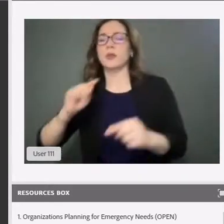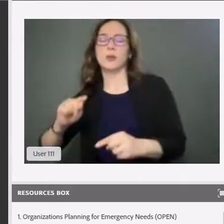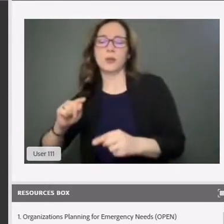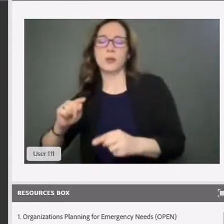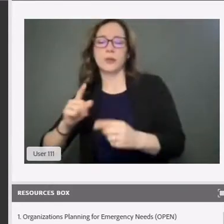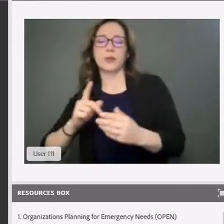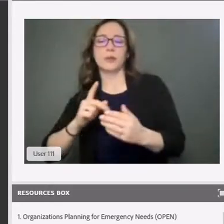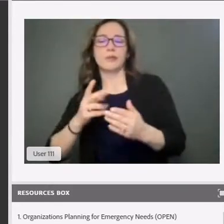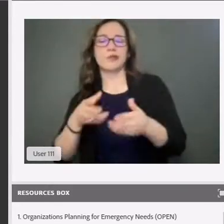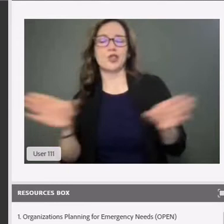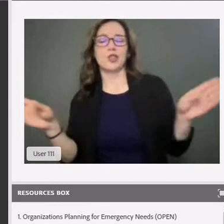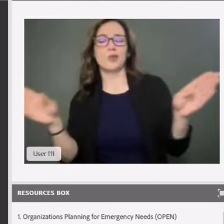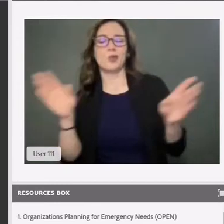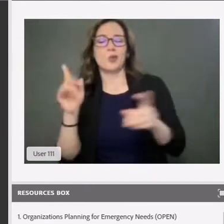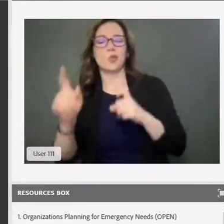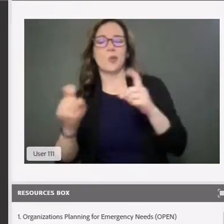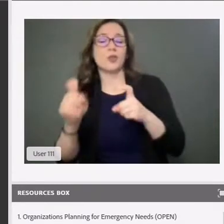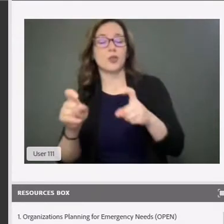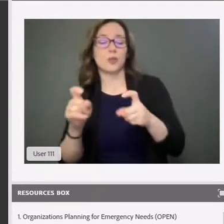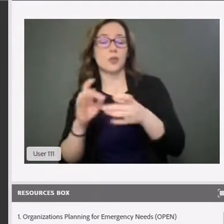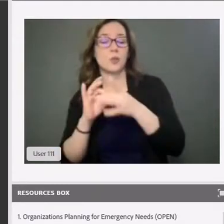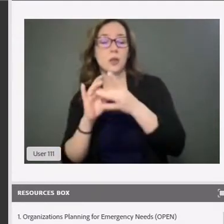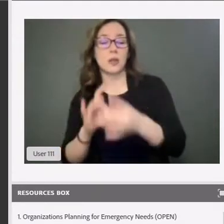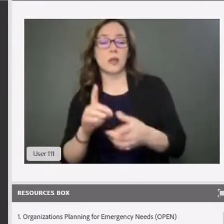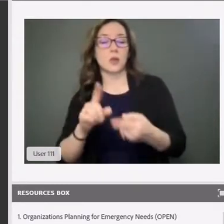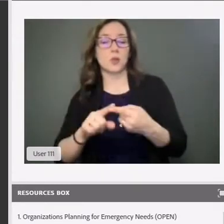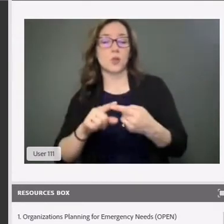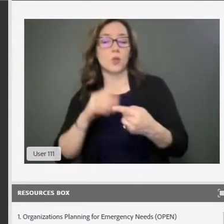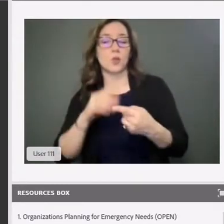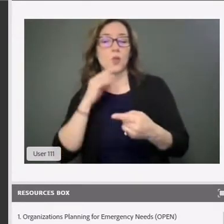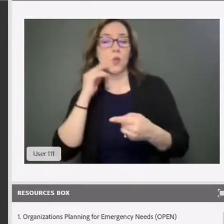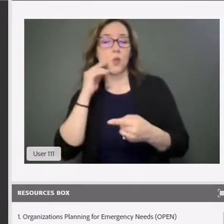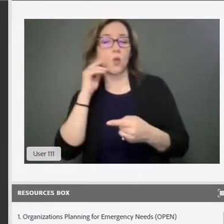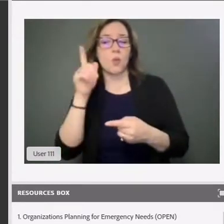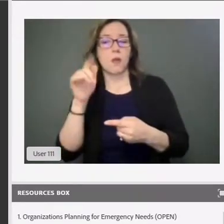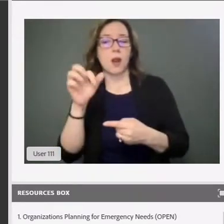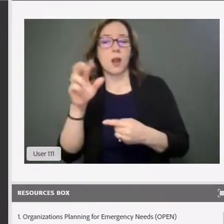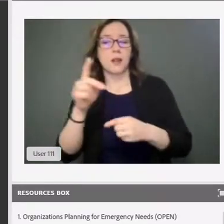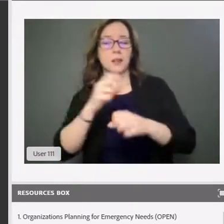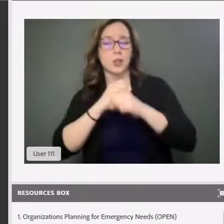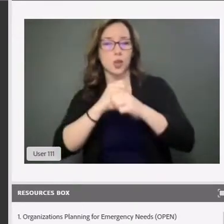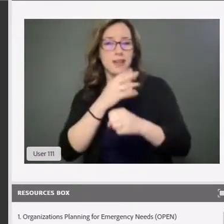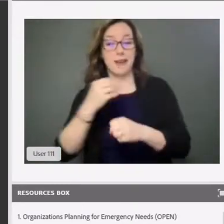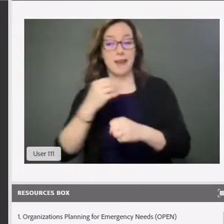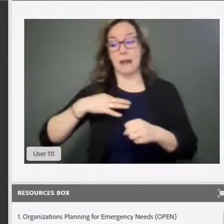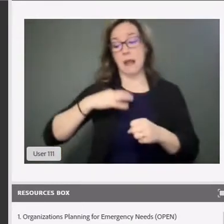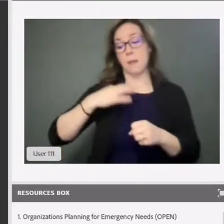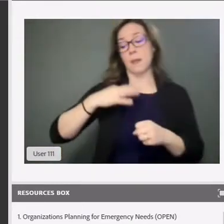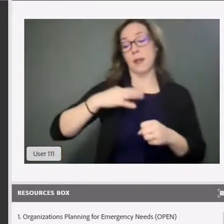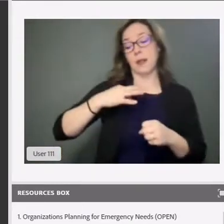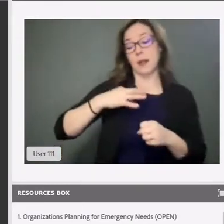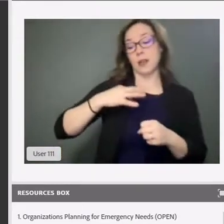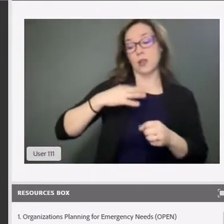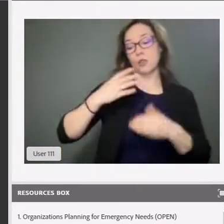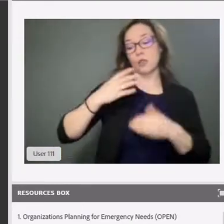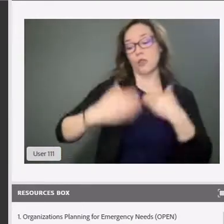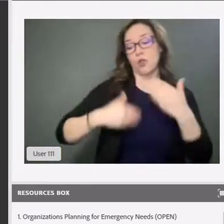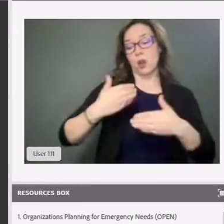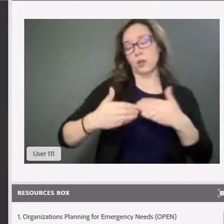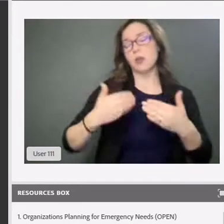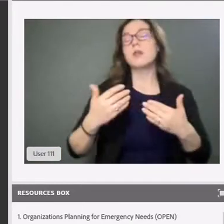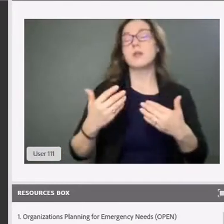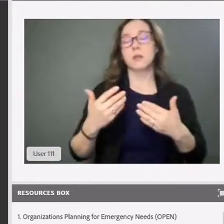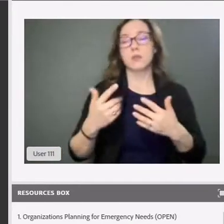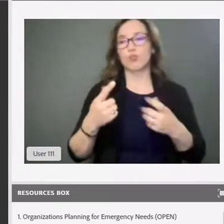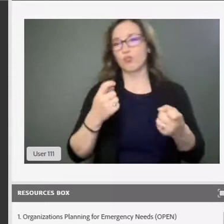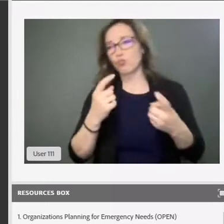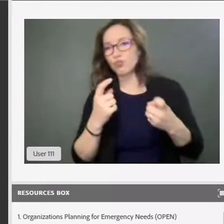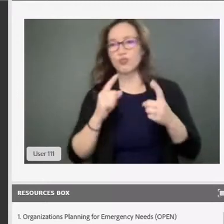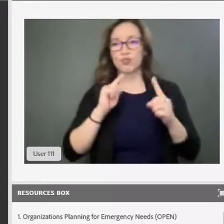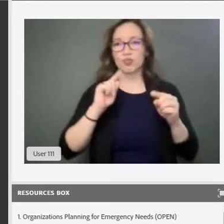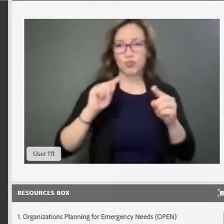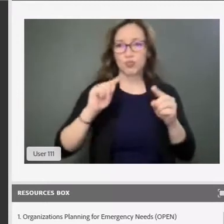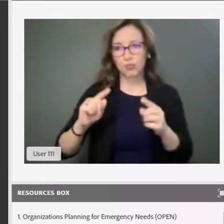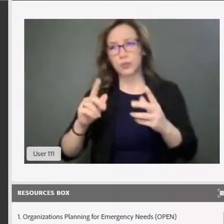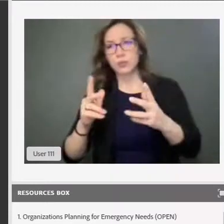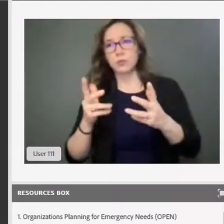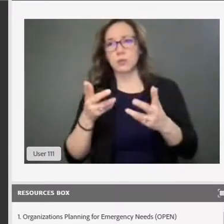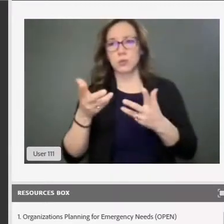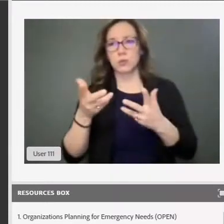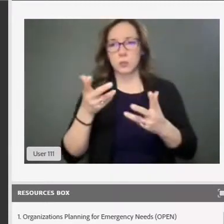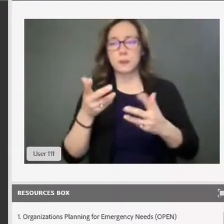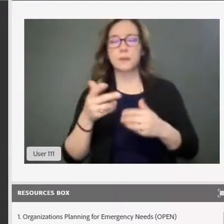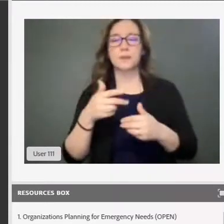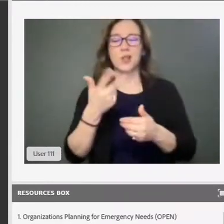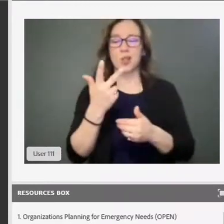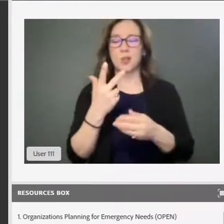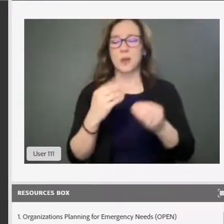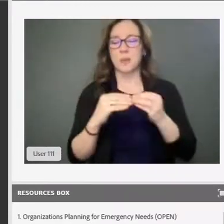questions that folks have about the Homeland Security Grant Program and about the application process and procedures. And so these are three